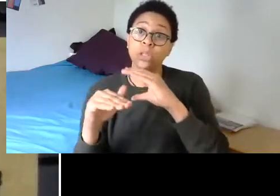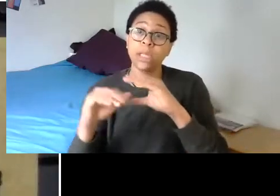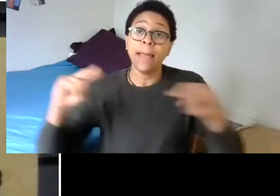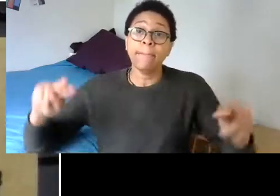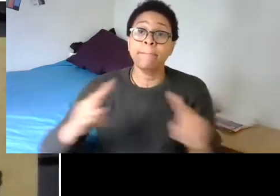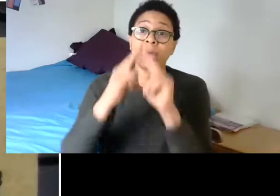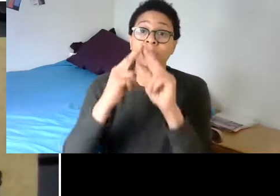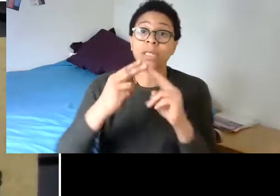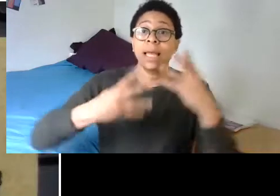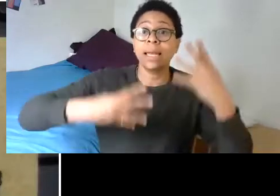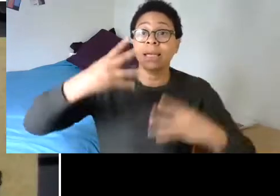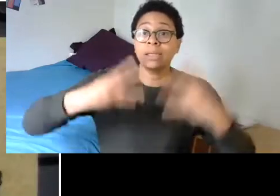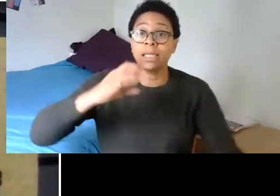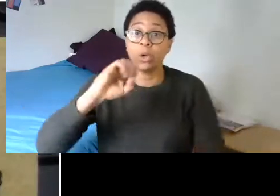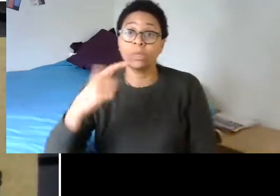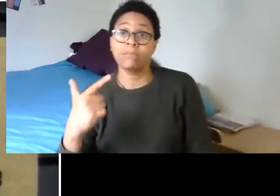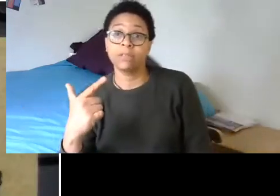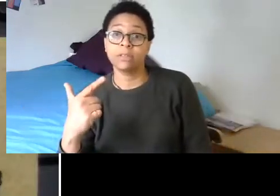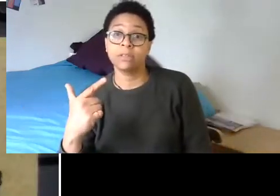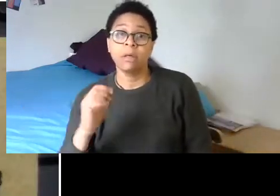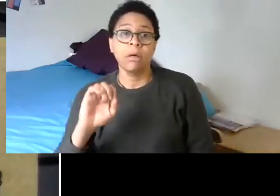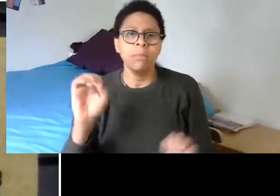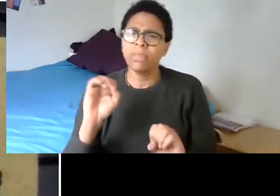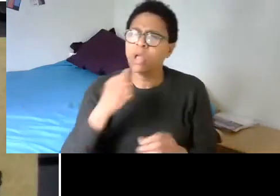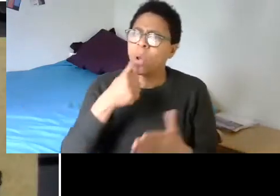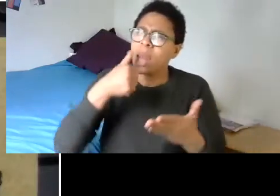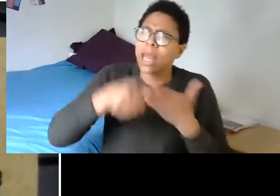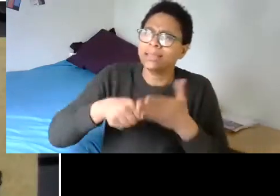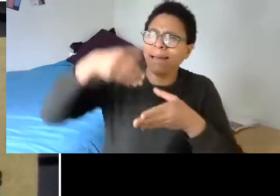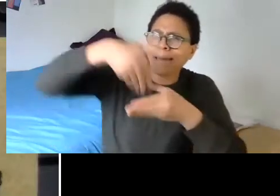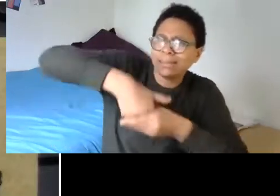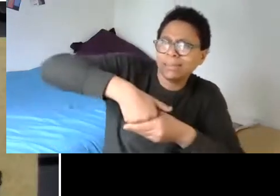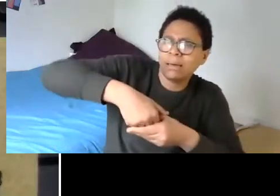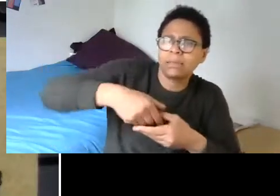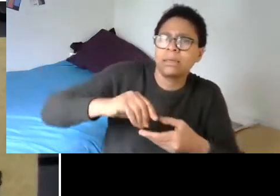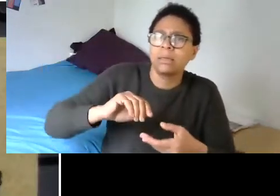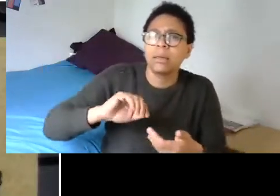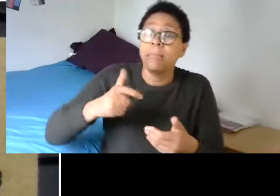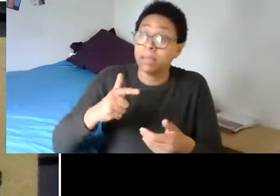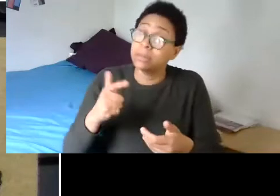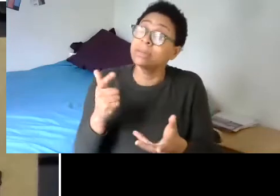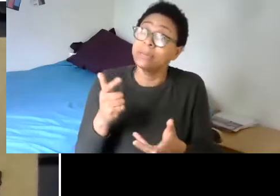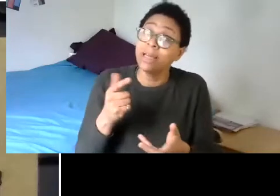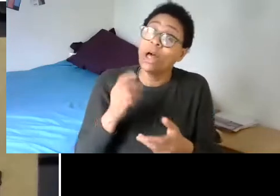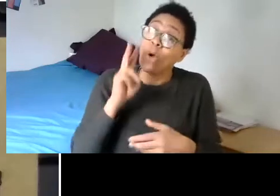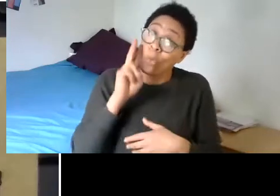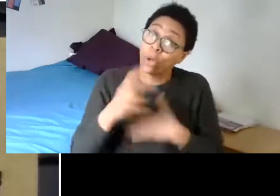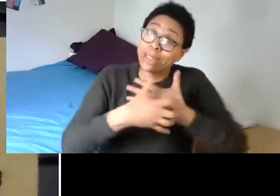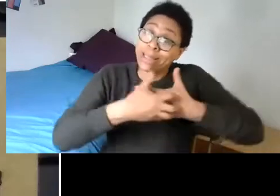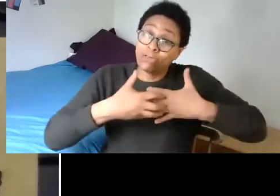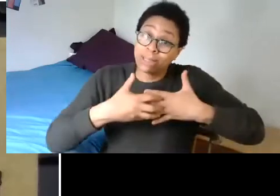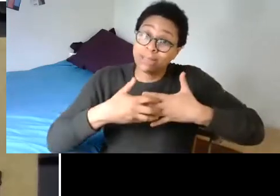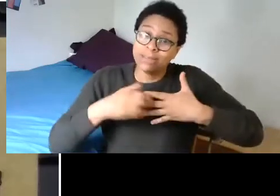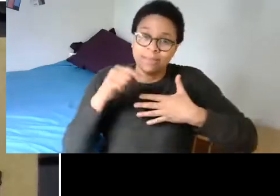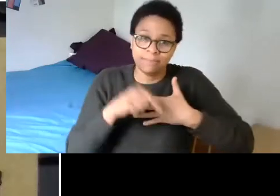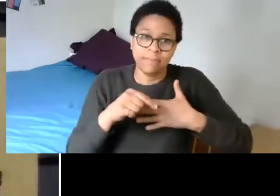1907. Unfortunately, there was no letter inside, but we've been able to uncover quite a few things about the addressee.